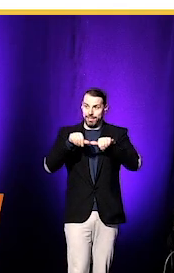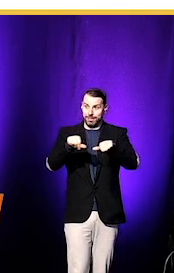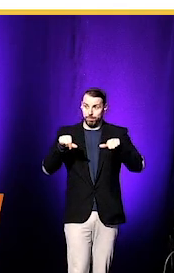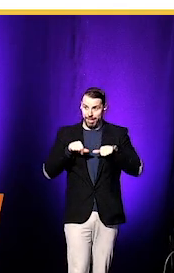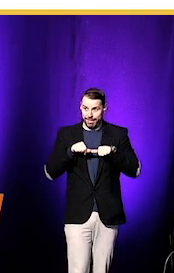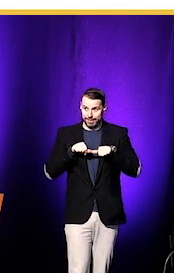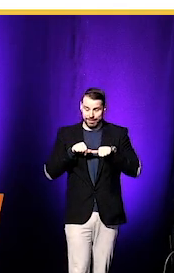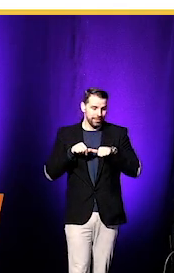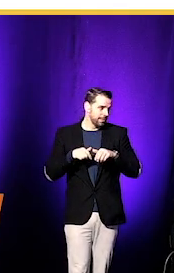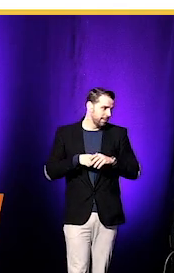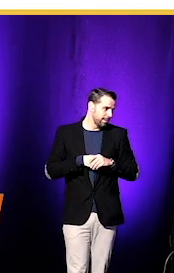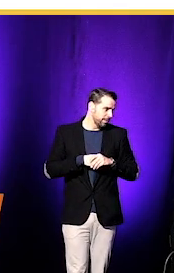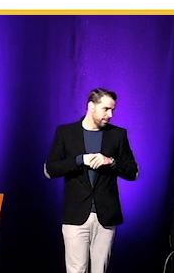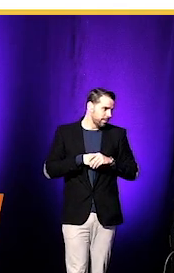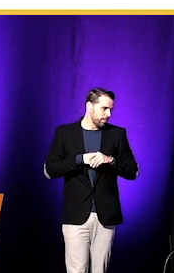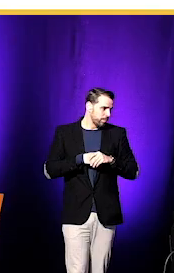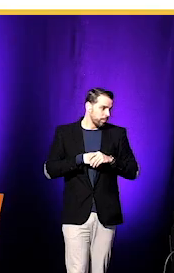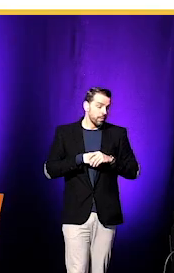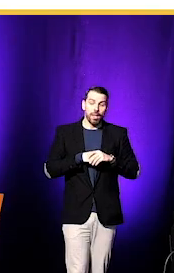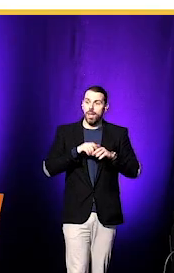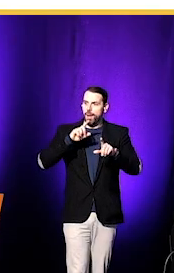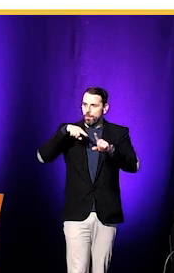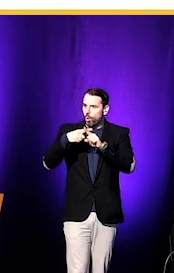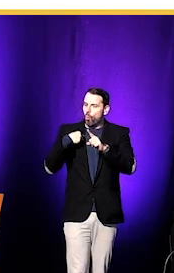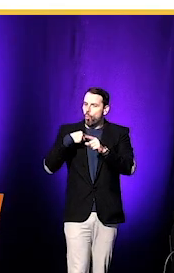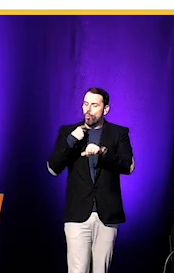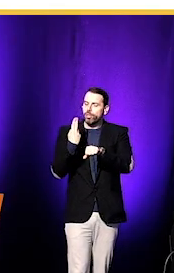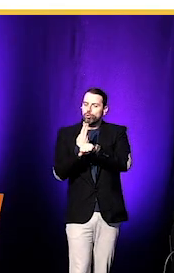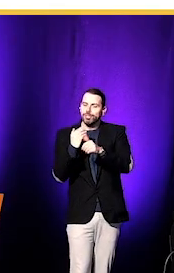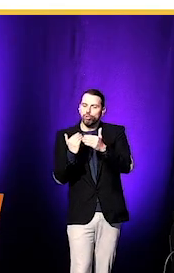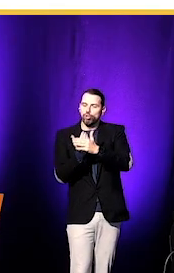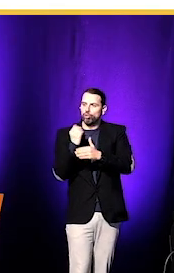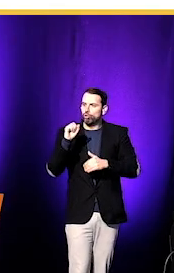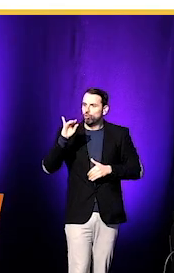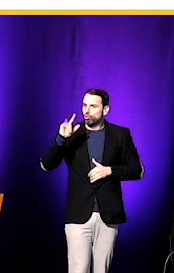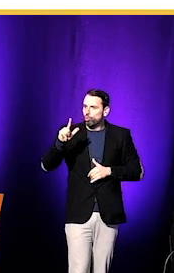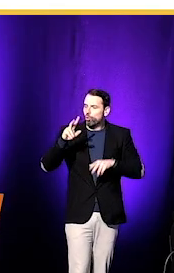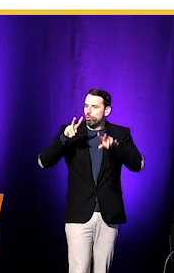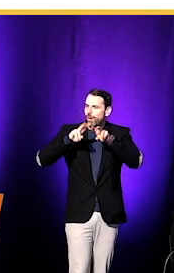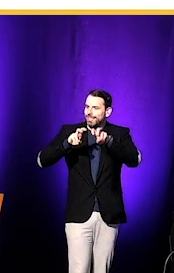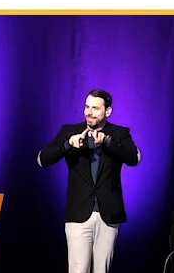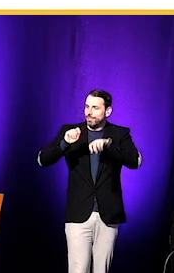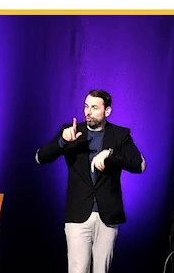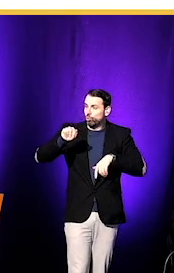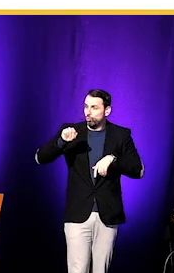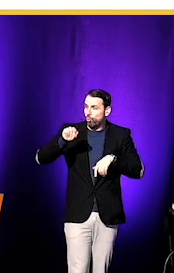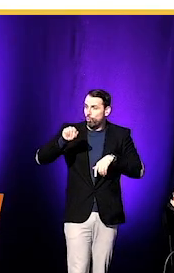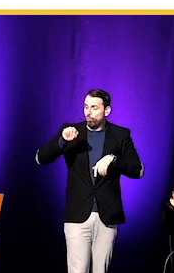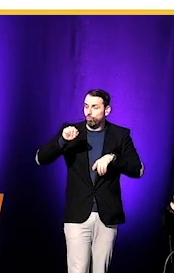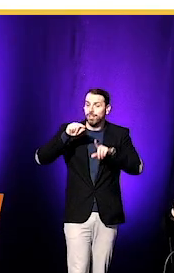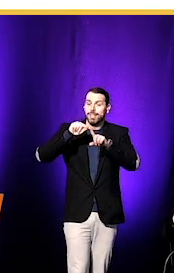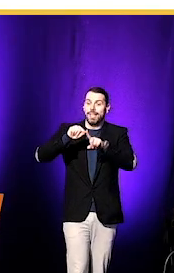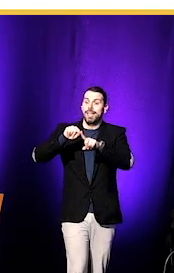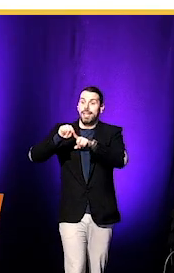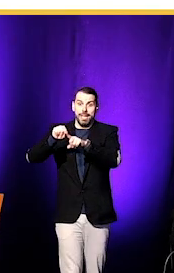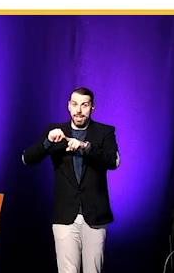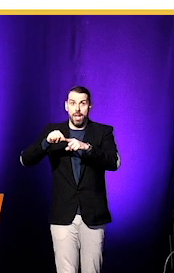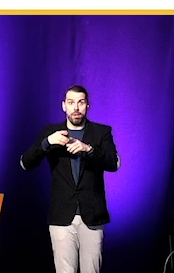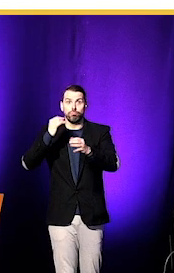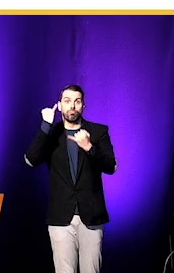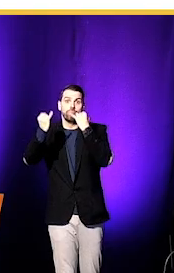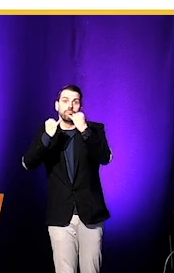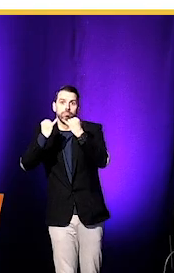up again using newly developed social analytical tools designed to return again to everyday life. So you have this